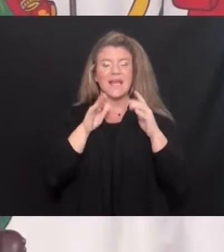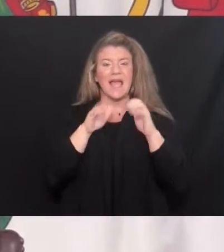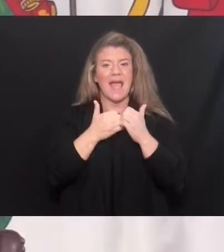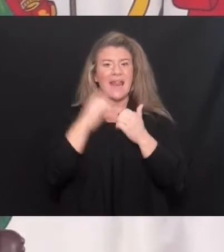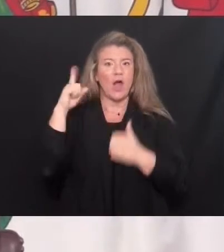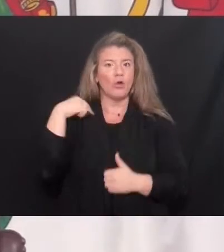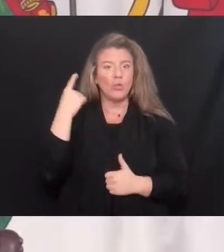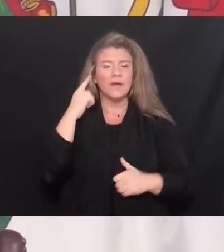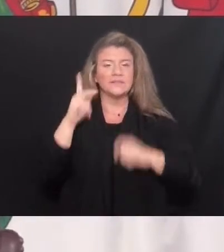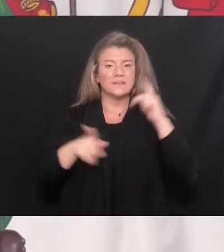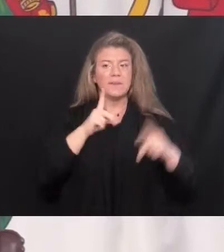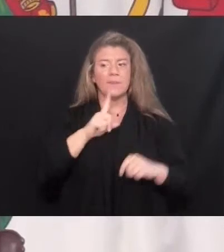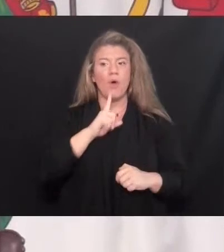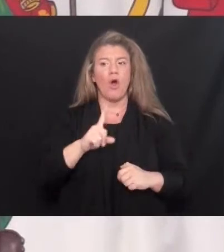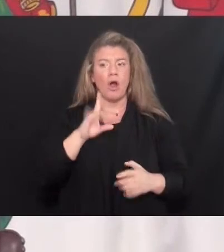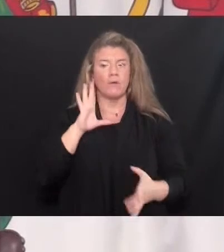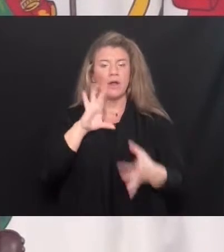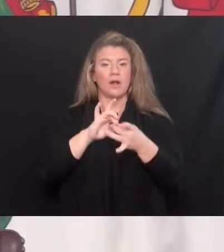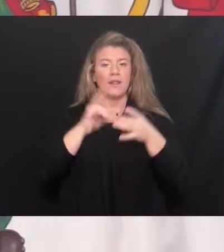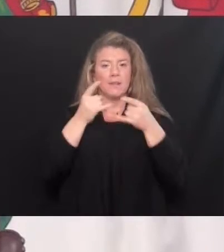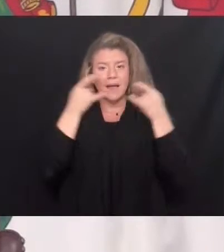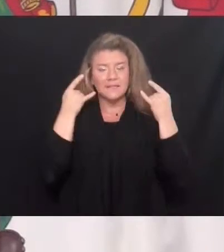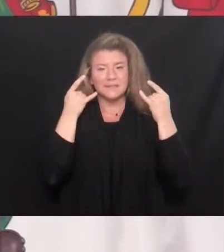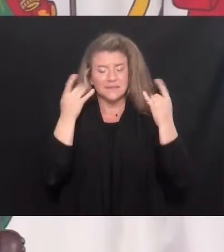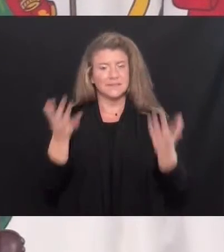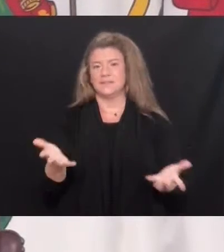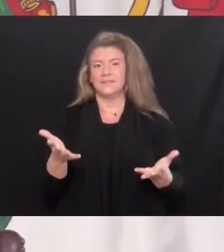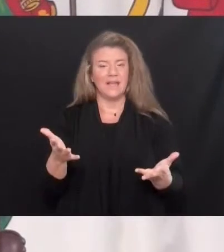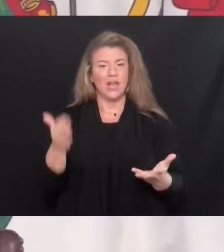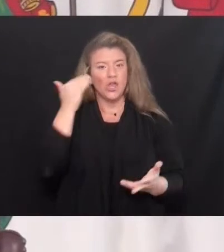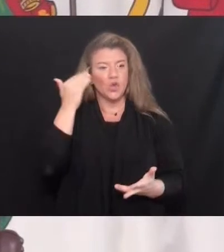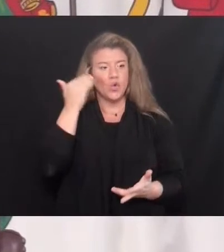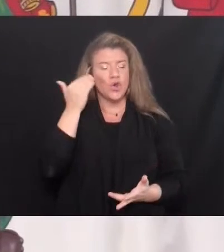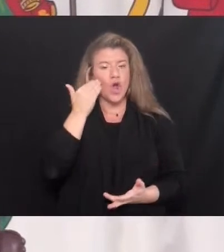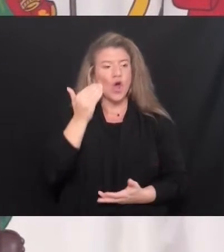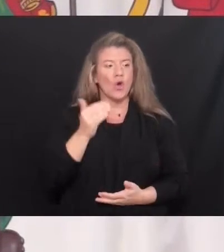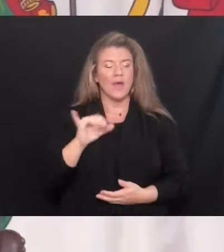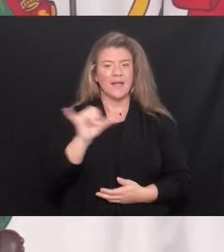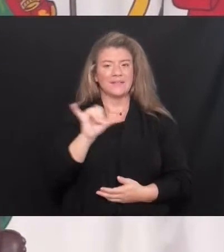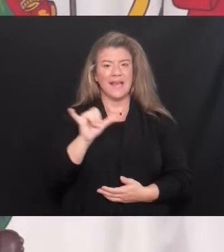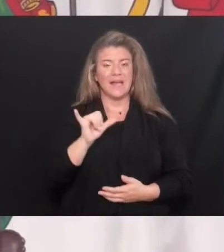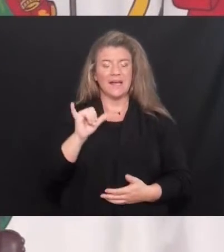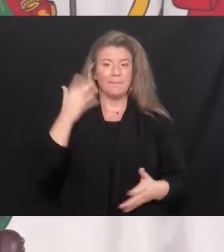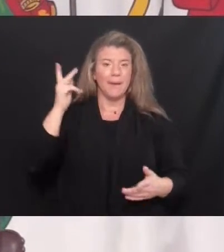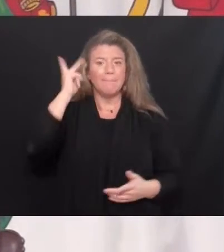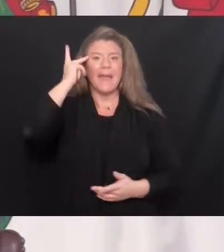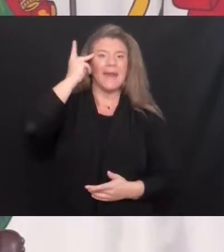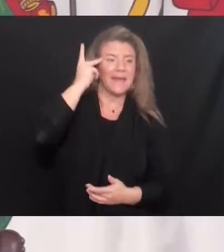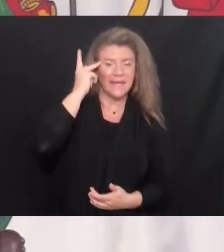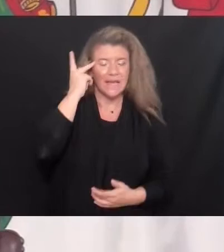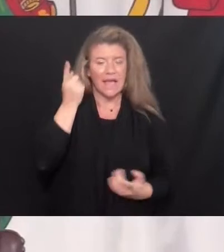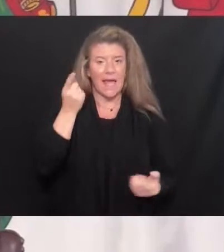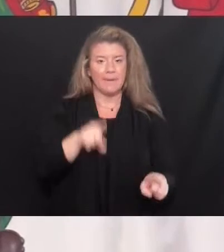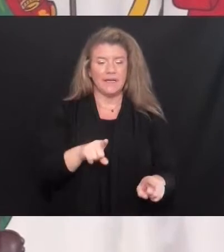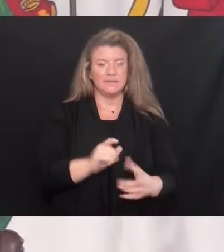crazy people are about the mask. I mean, it's you know, it's like a hysteria in a lot of ways, but